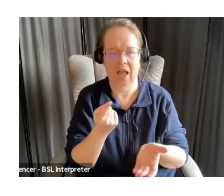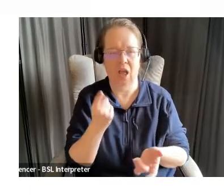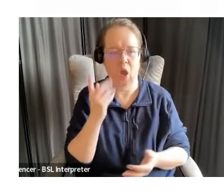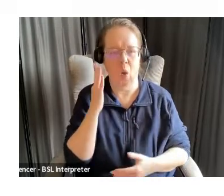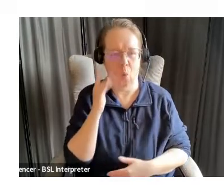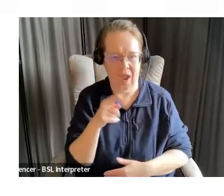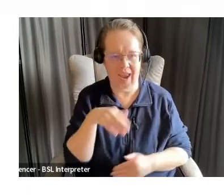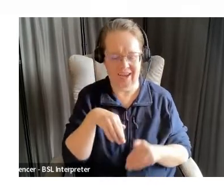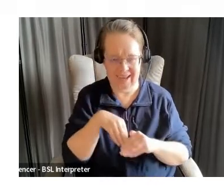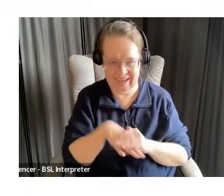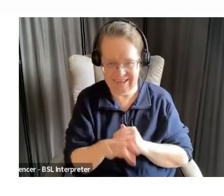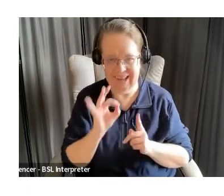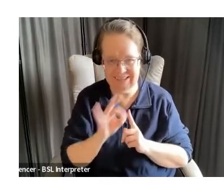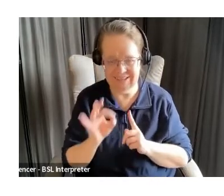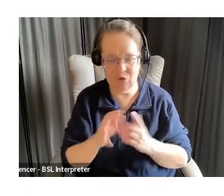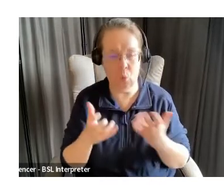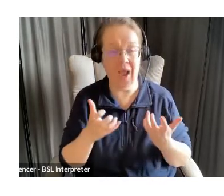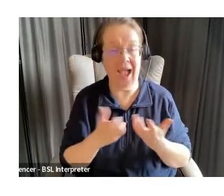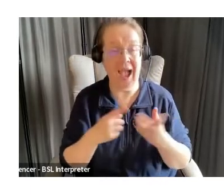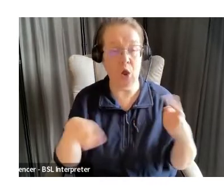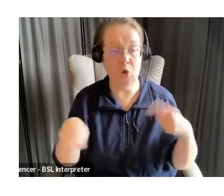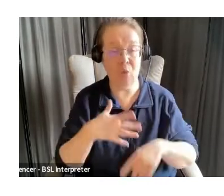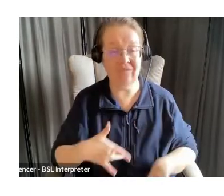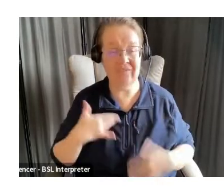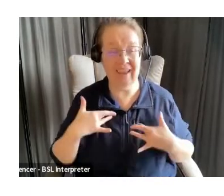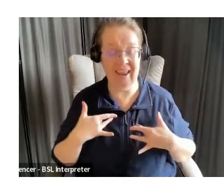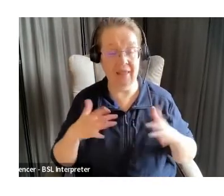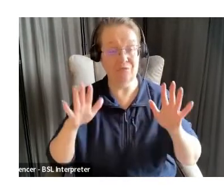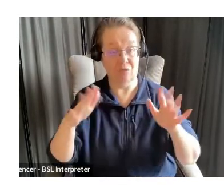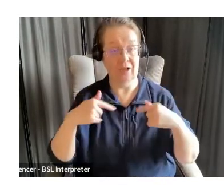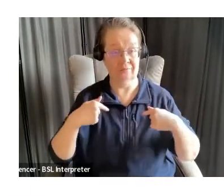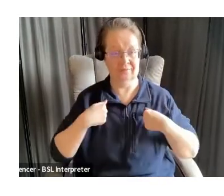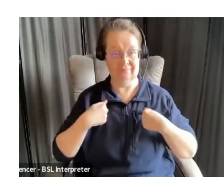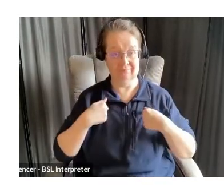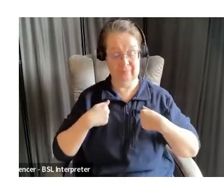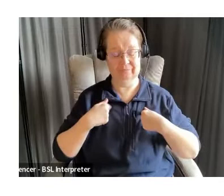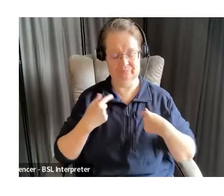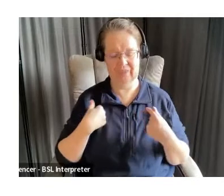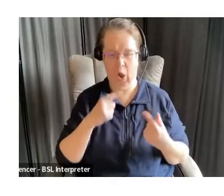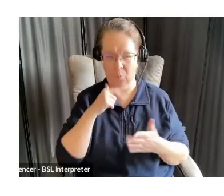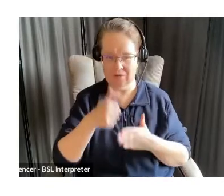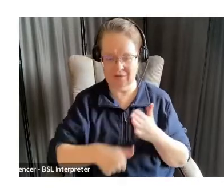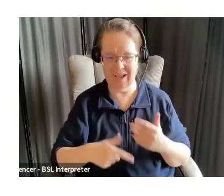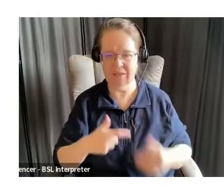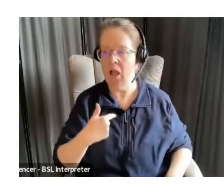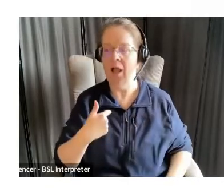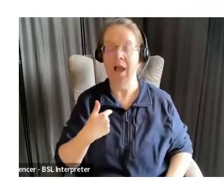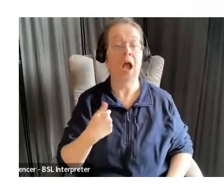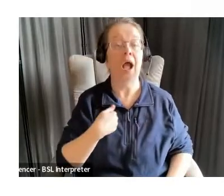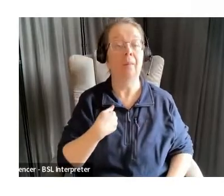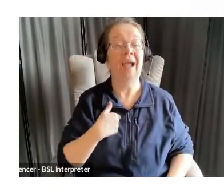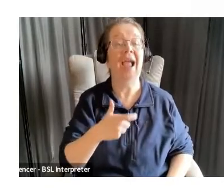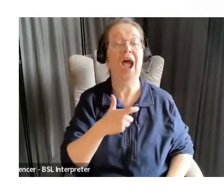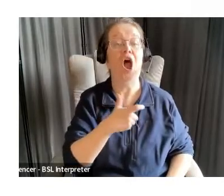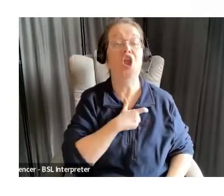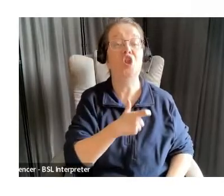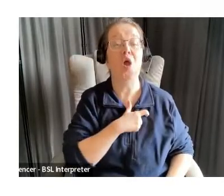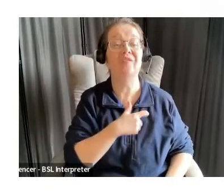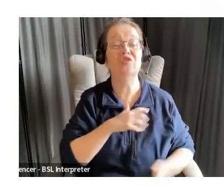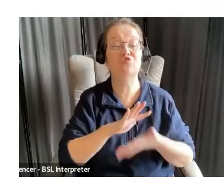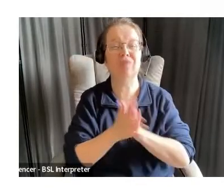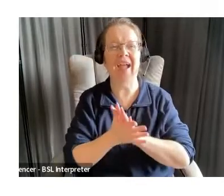to go into your interview. I'll kick off with some words. So, a nervous wreck. Well, that's actually 3